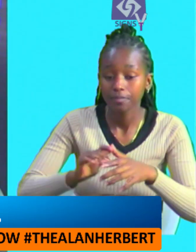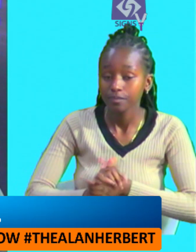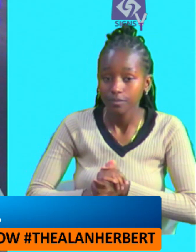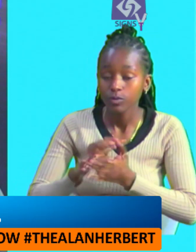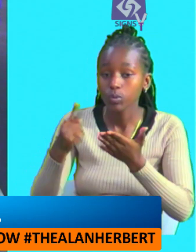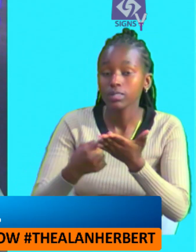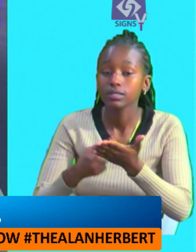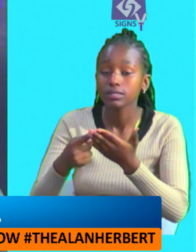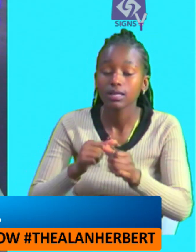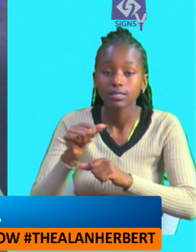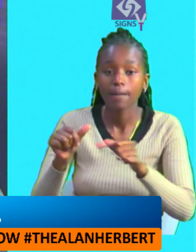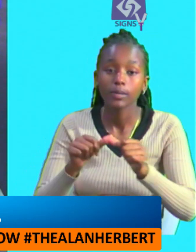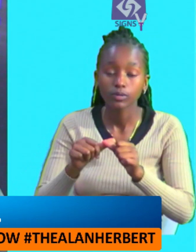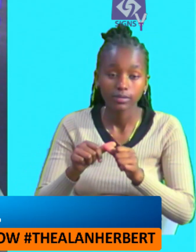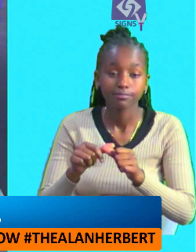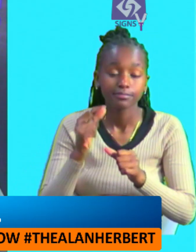Living life is sweet.